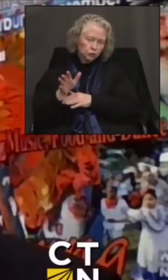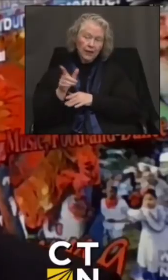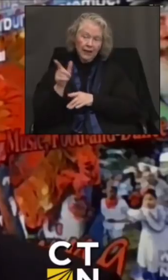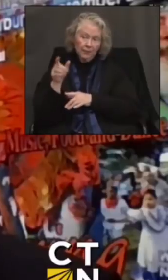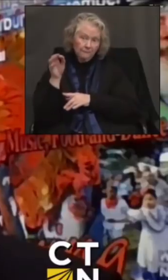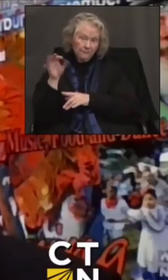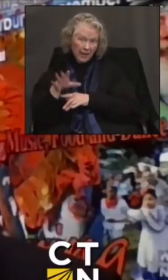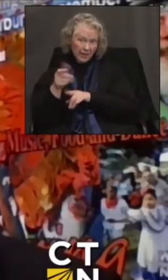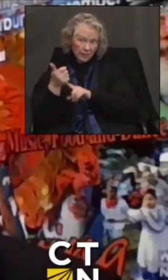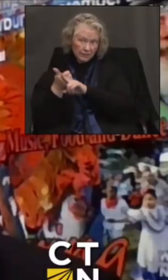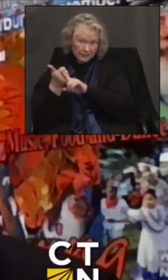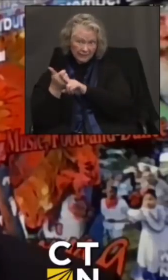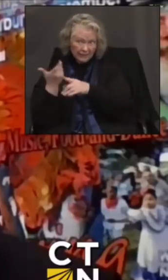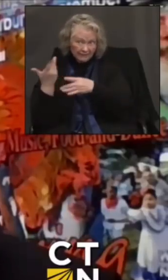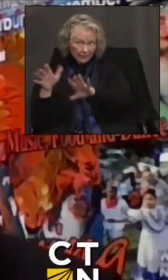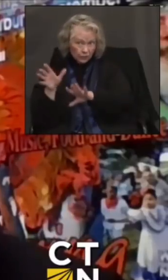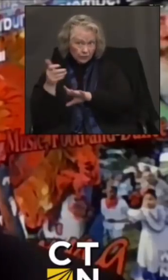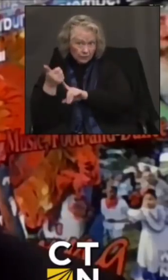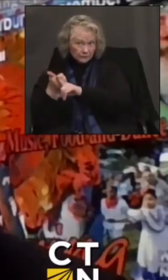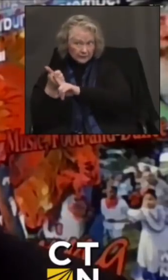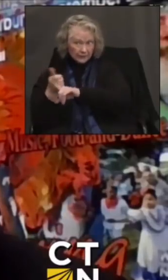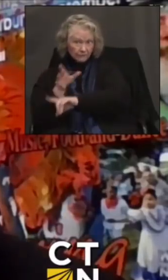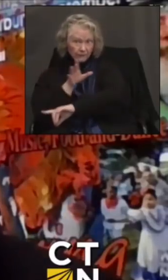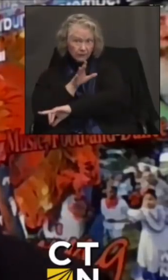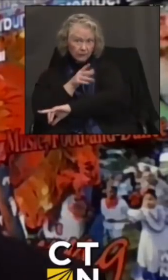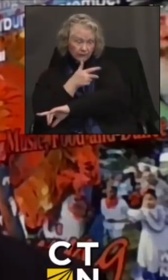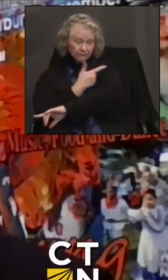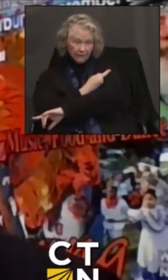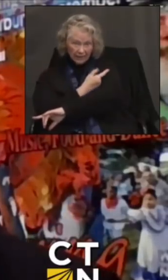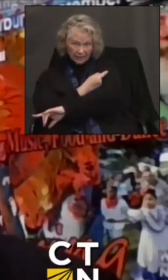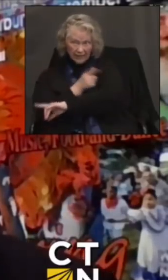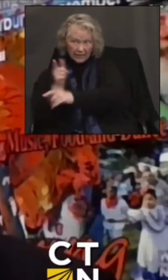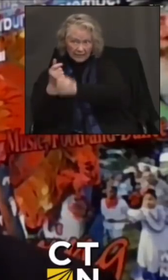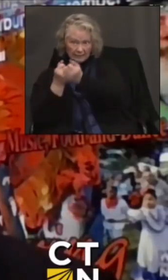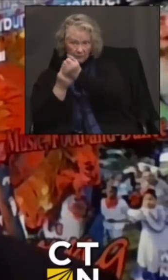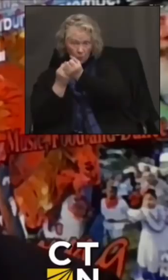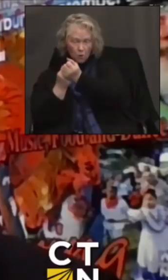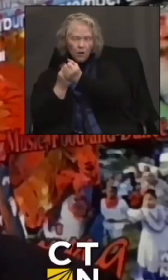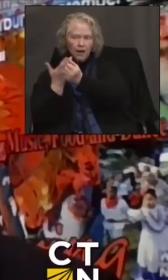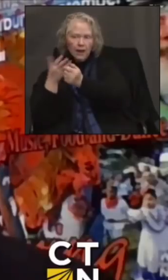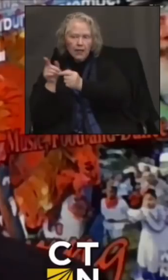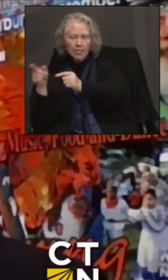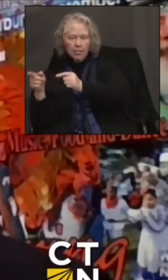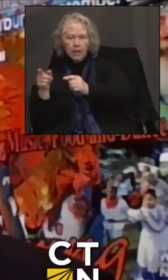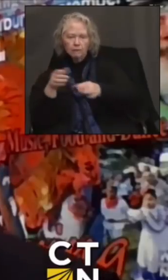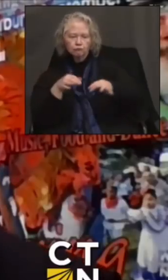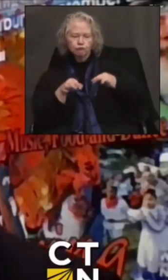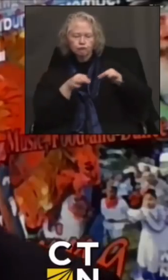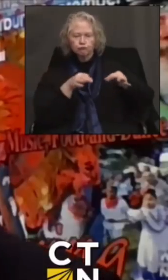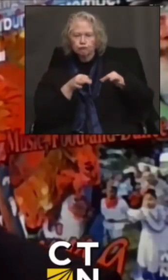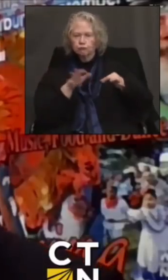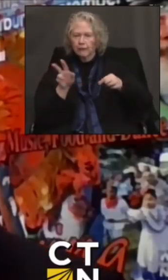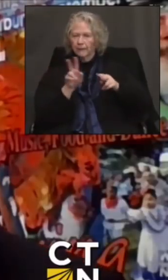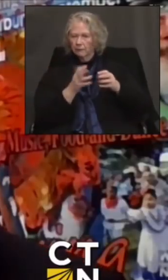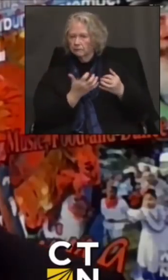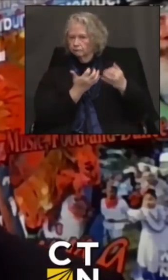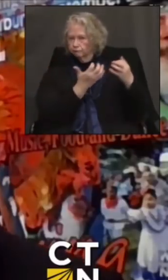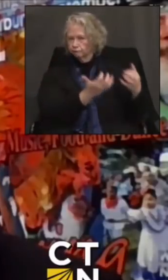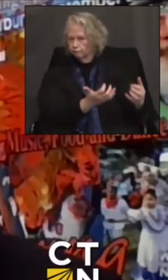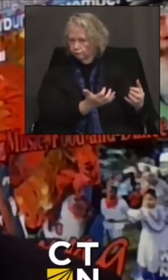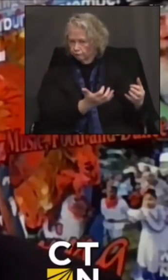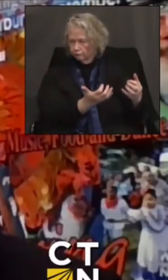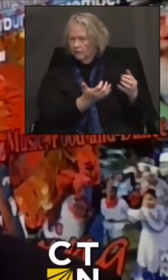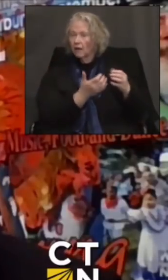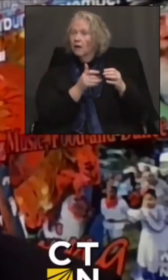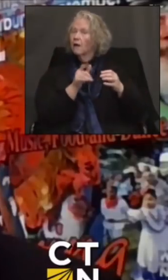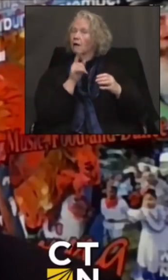pastors that have been vaccinated, who have been supporting the vaccination, to actually speak to the congregation. And it's been helping a lot, and